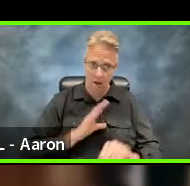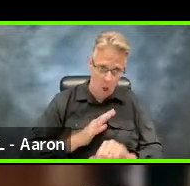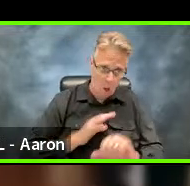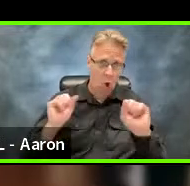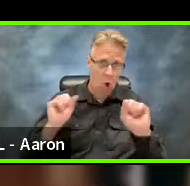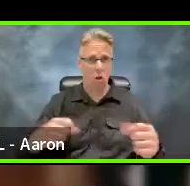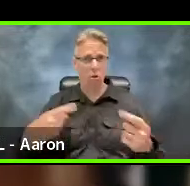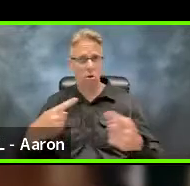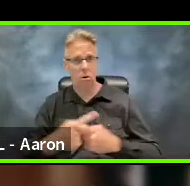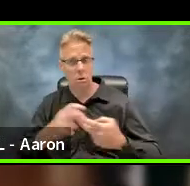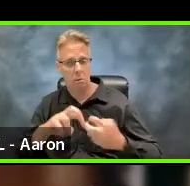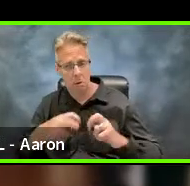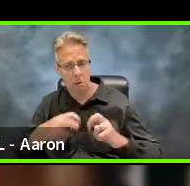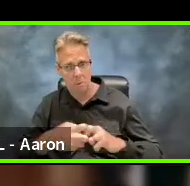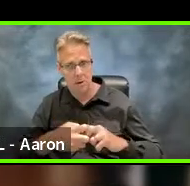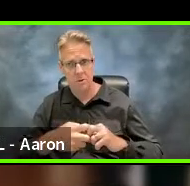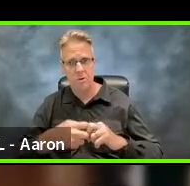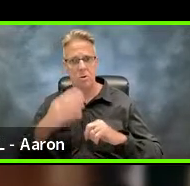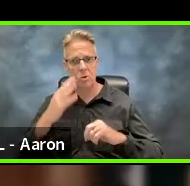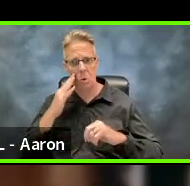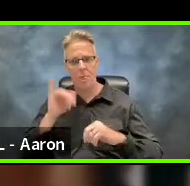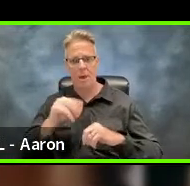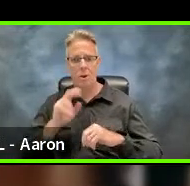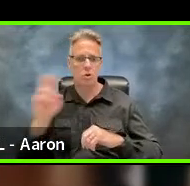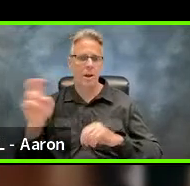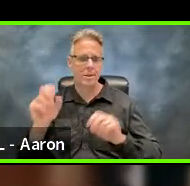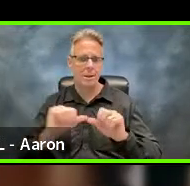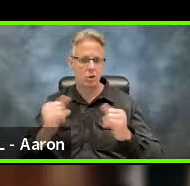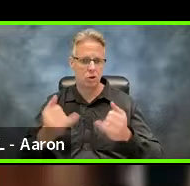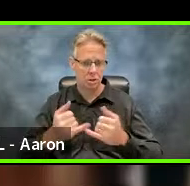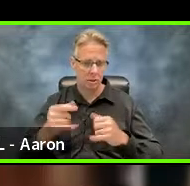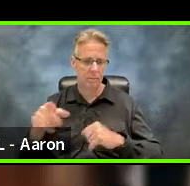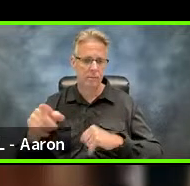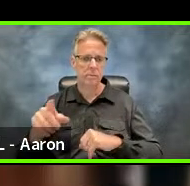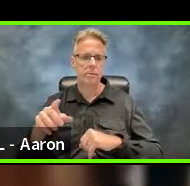problem either for the transit agencies or for the